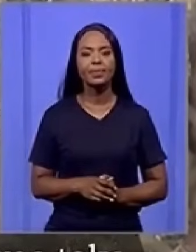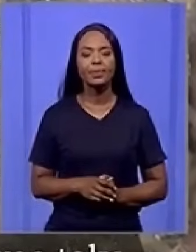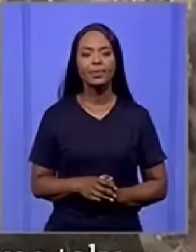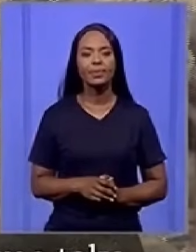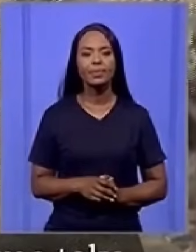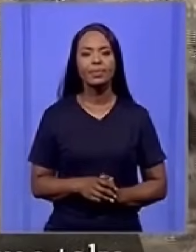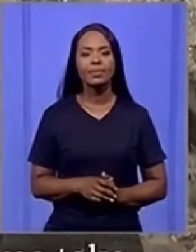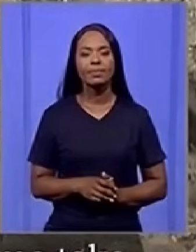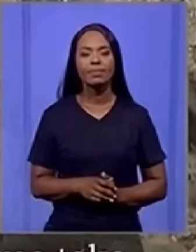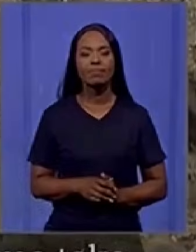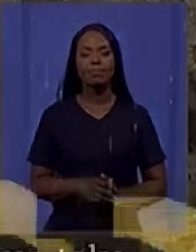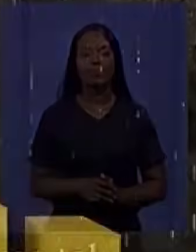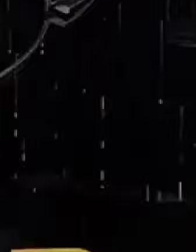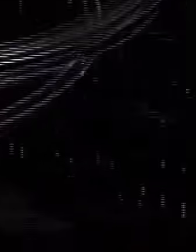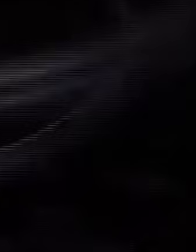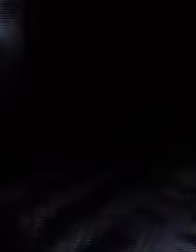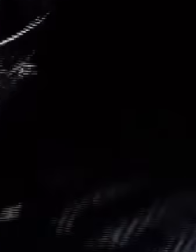Lichtenburg.